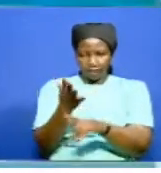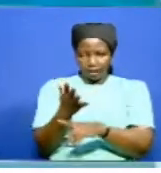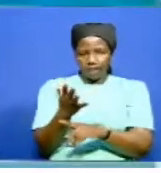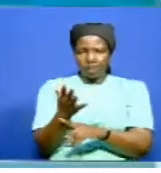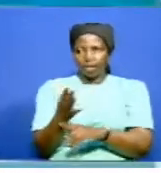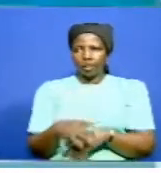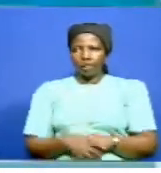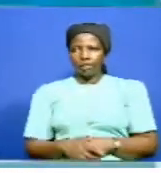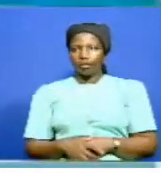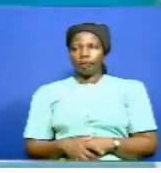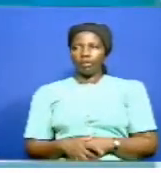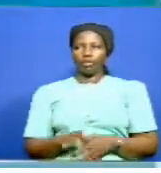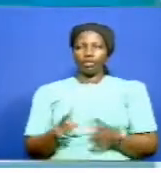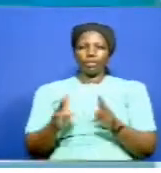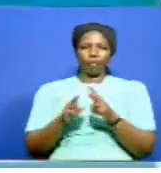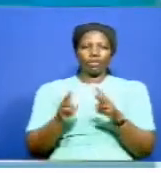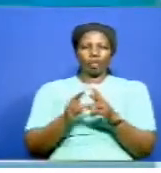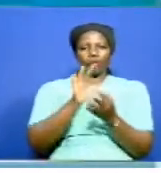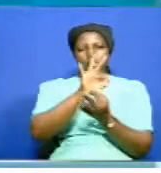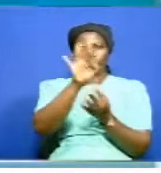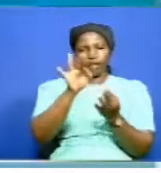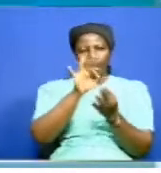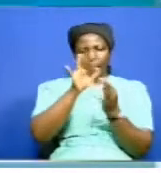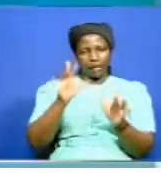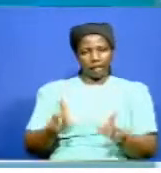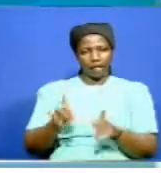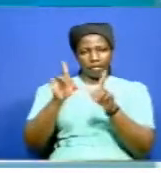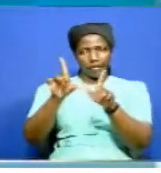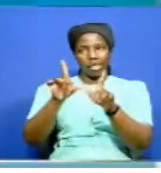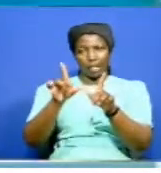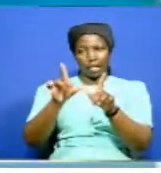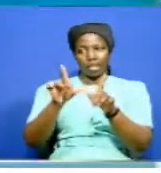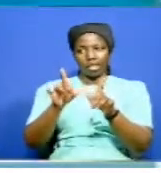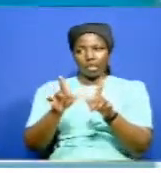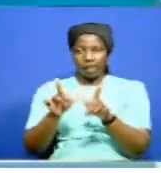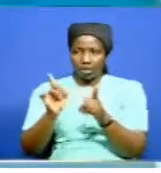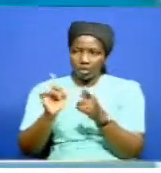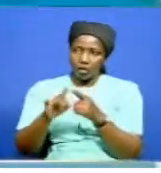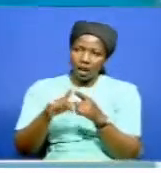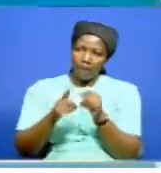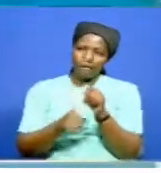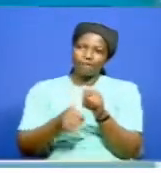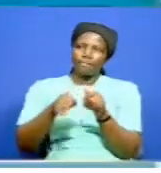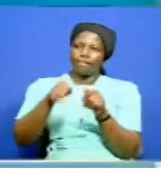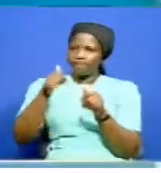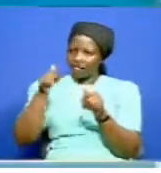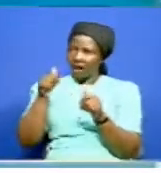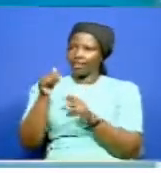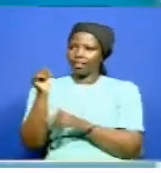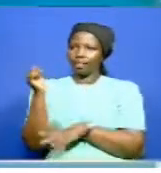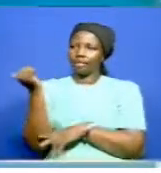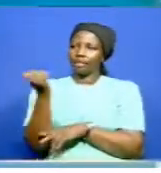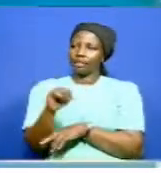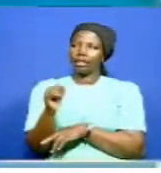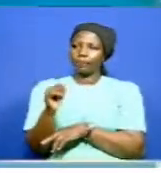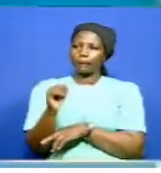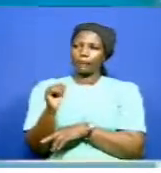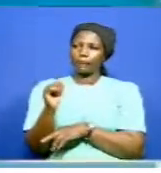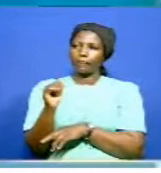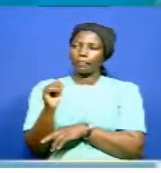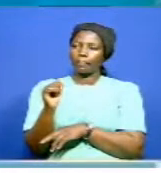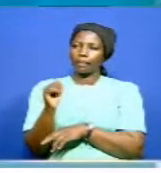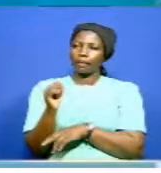It is a very specific certificate, so that it, you know, to avoid any, what do you call